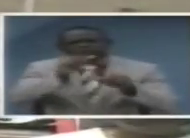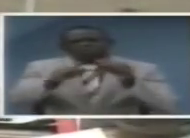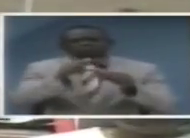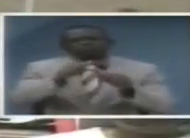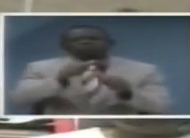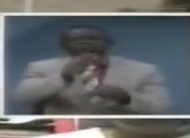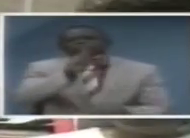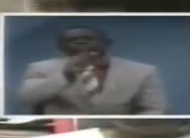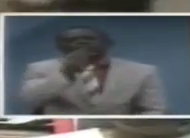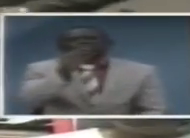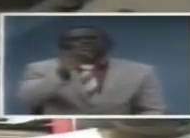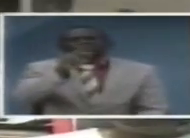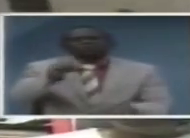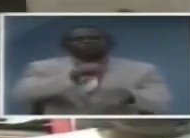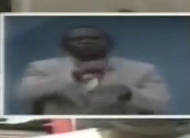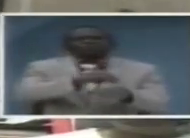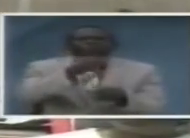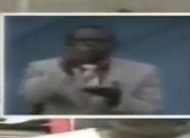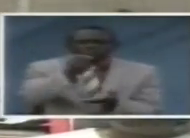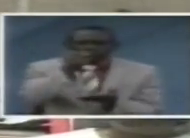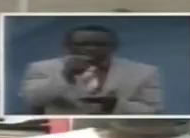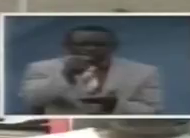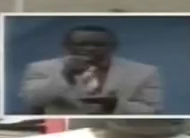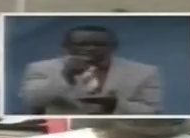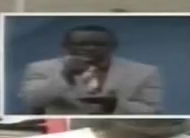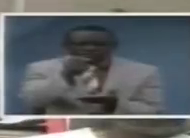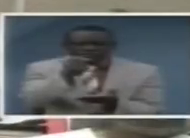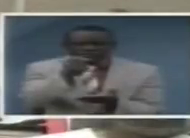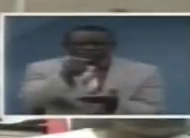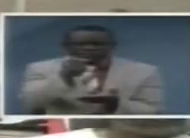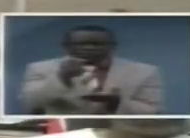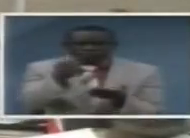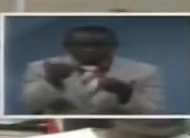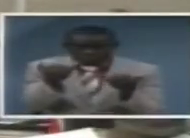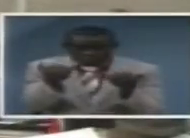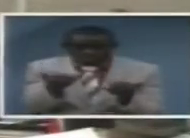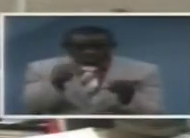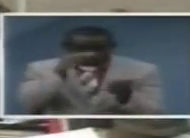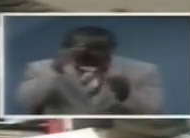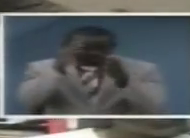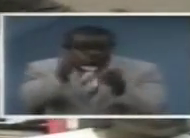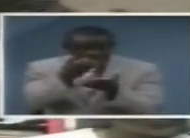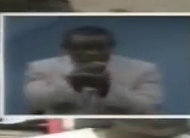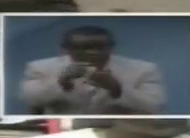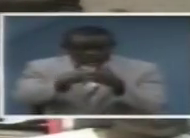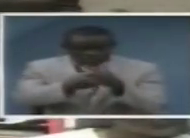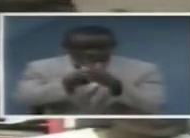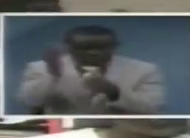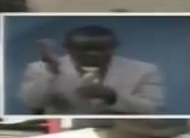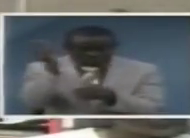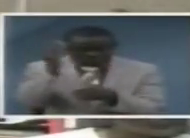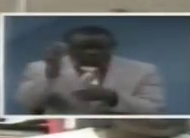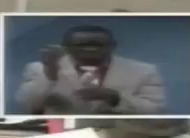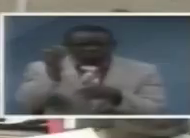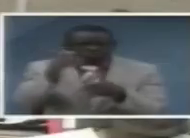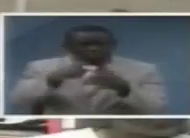the 2018 national budget, which the Honorable Minister of Finance will present today.